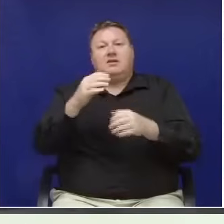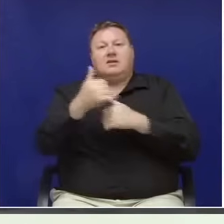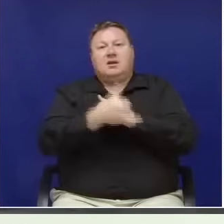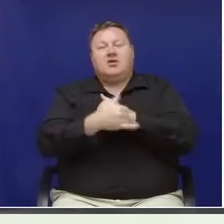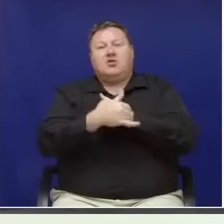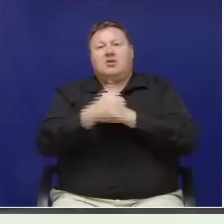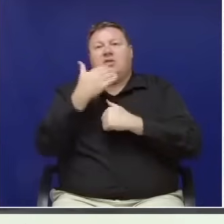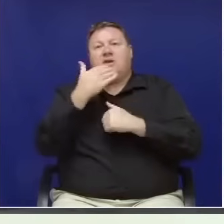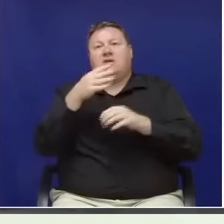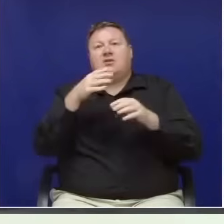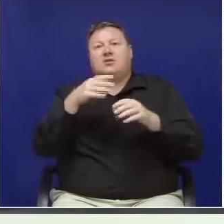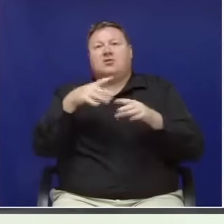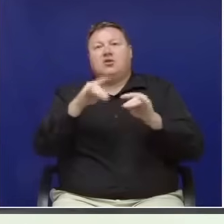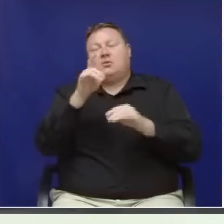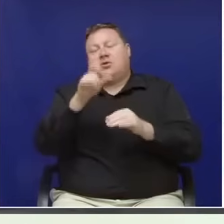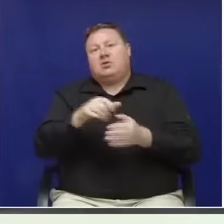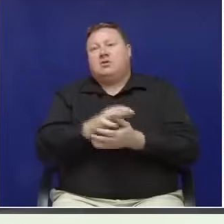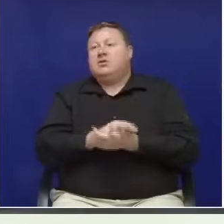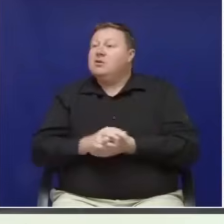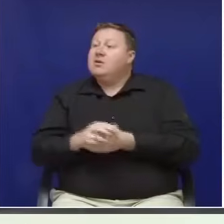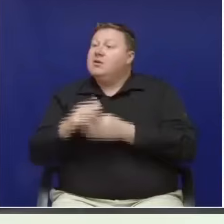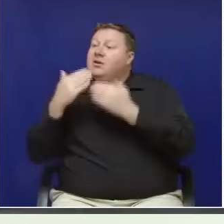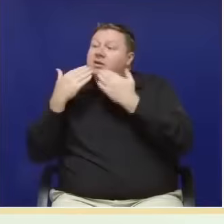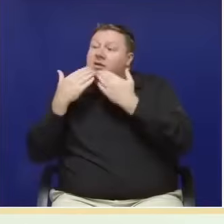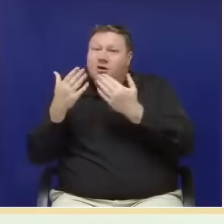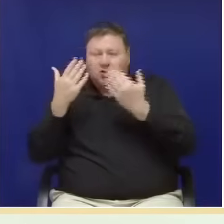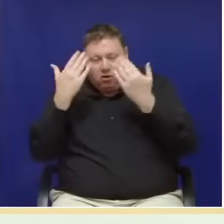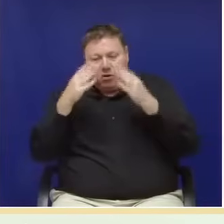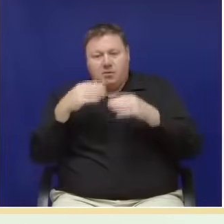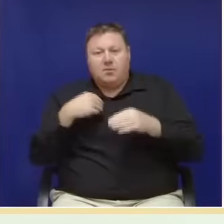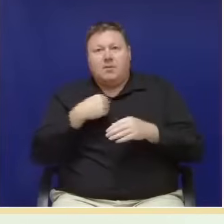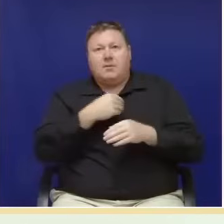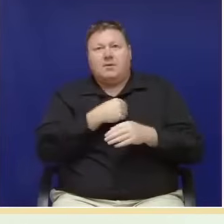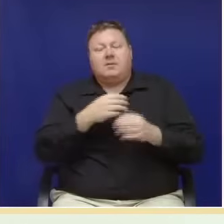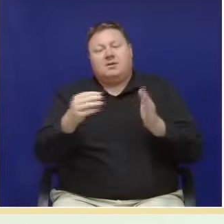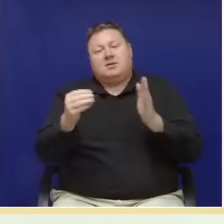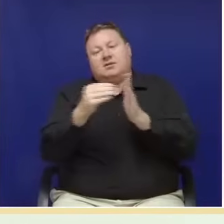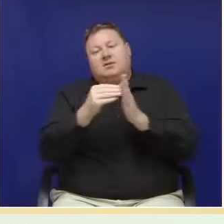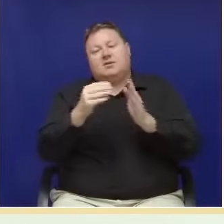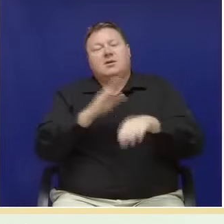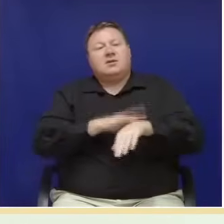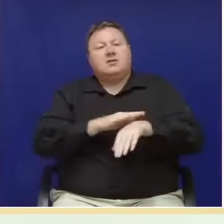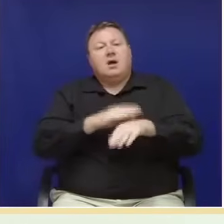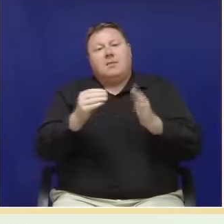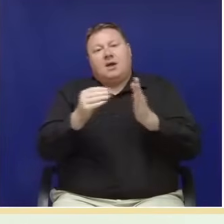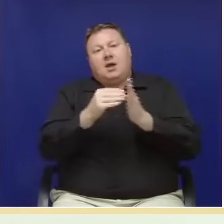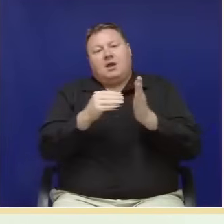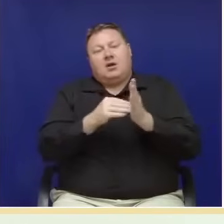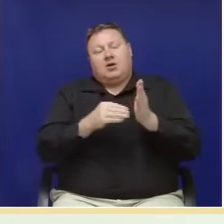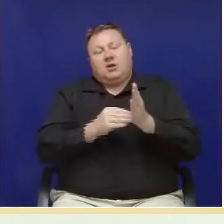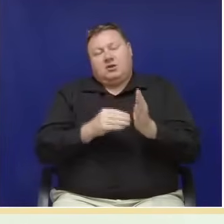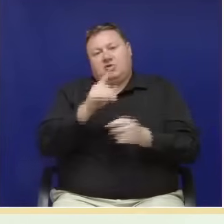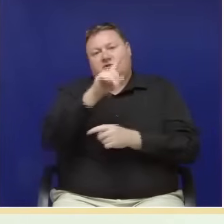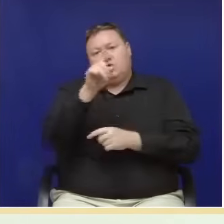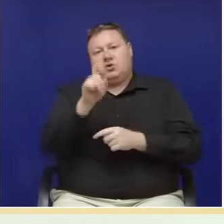Chairperson. Thank you. Honorable members, the time allocated for questions has now